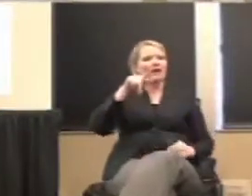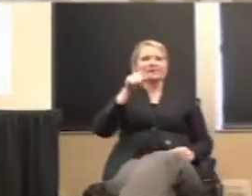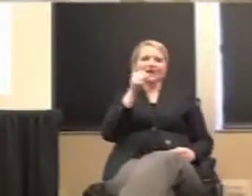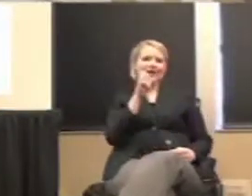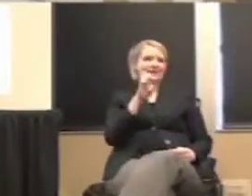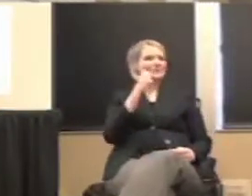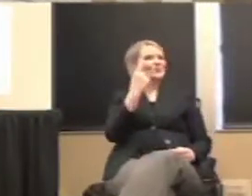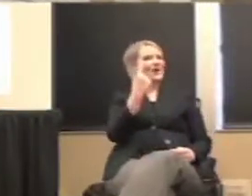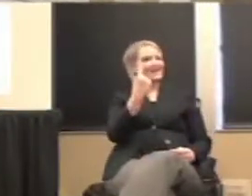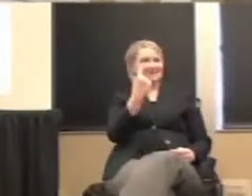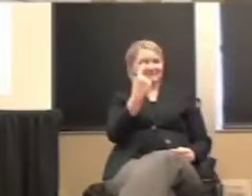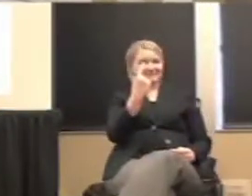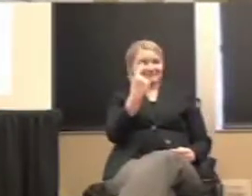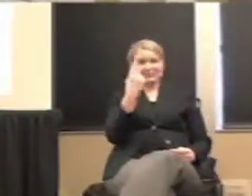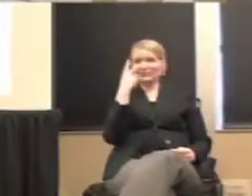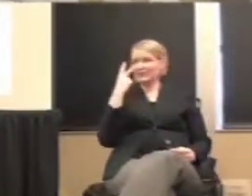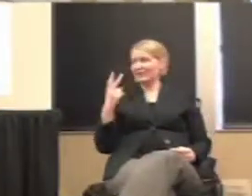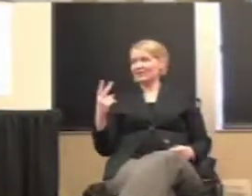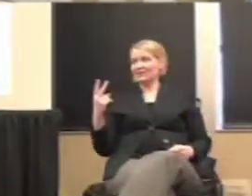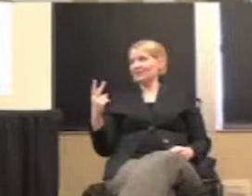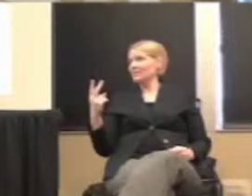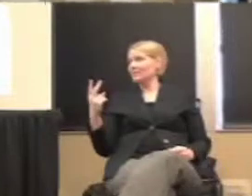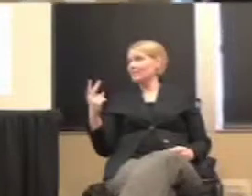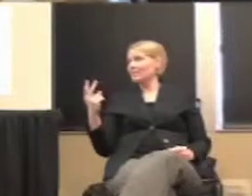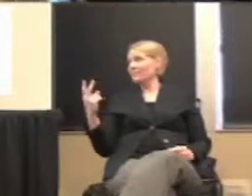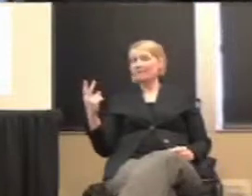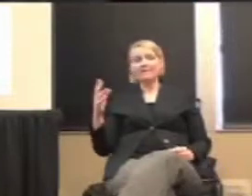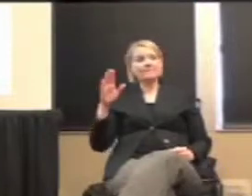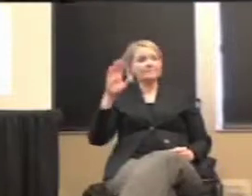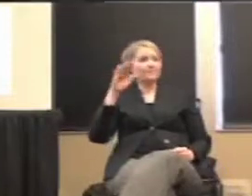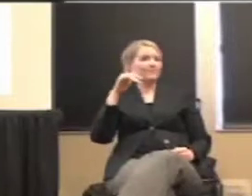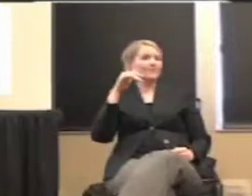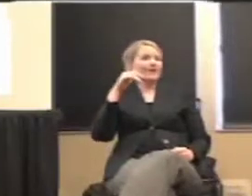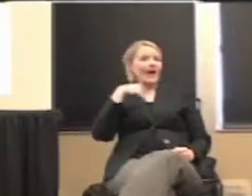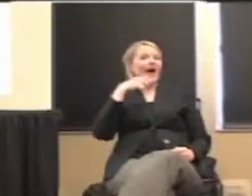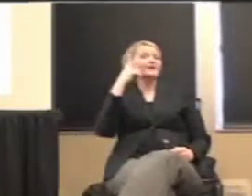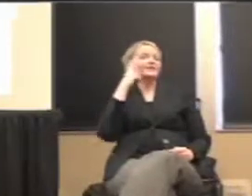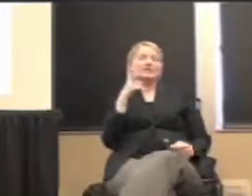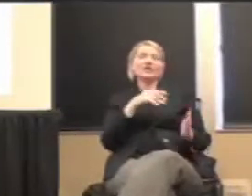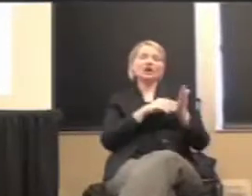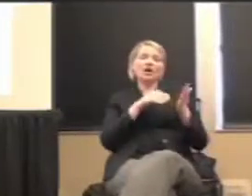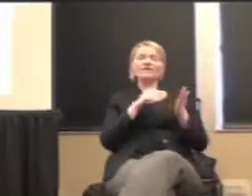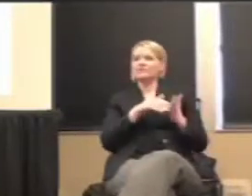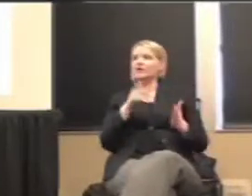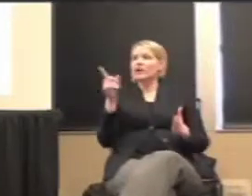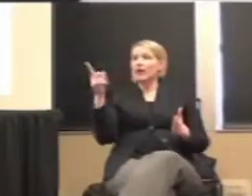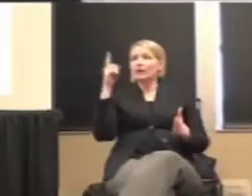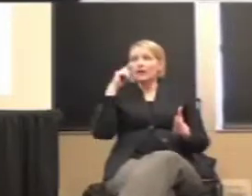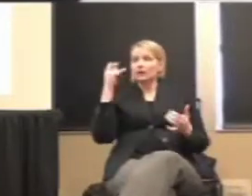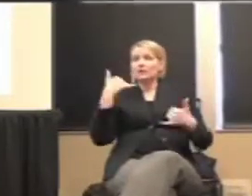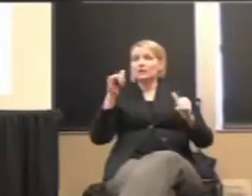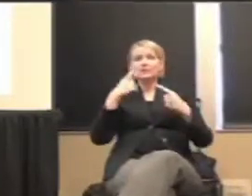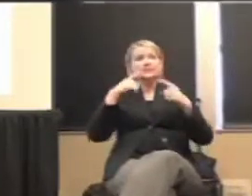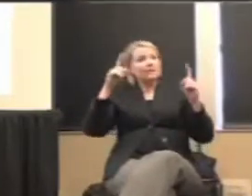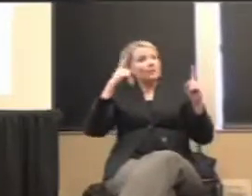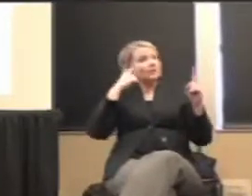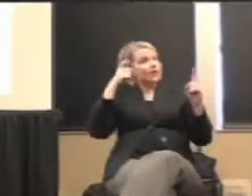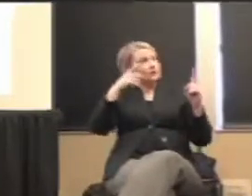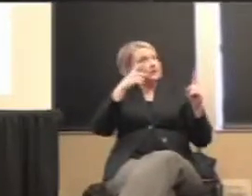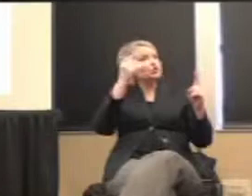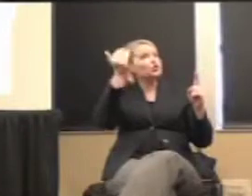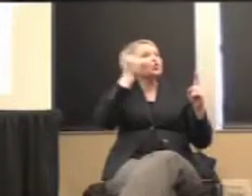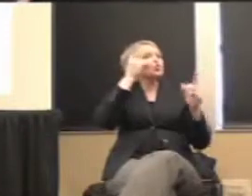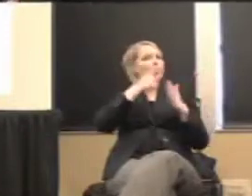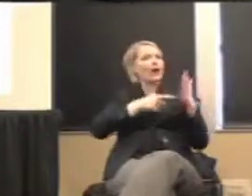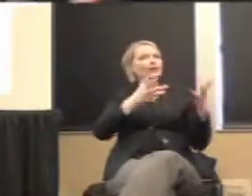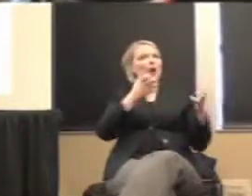where. Right. And likely, and I see that a lot. I see very successful, because you knew he